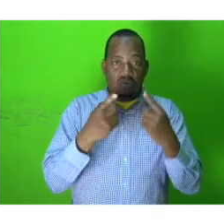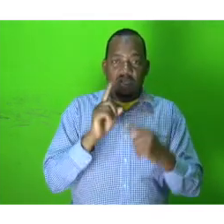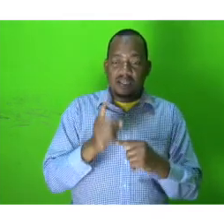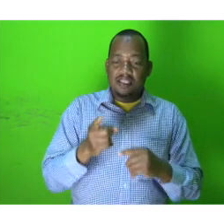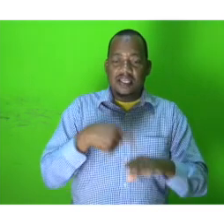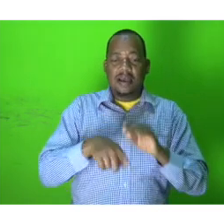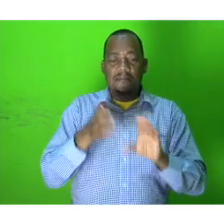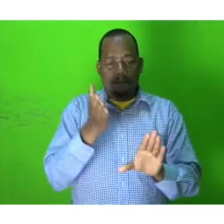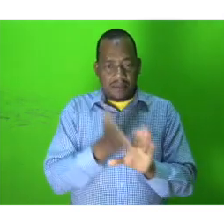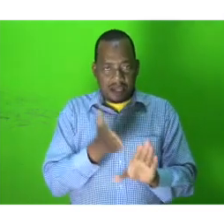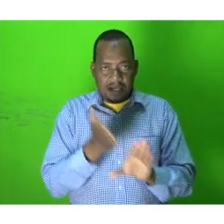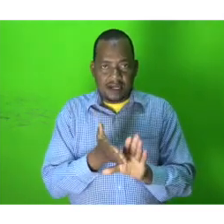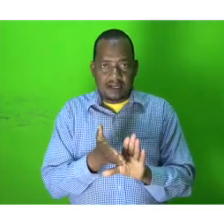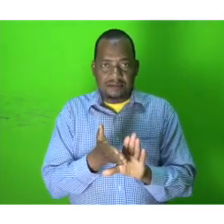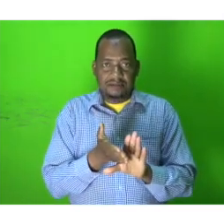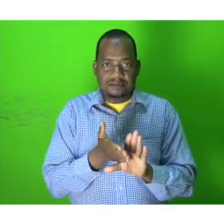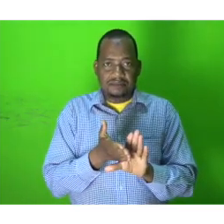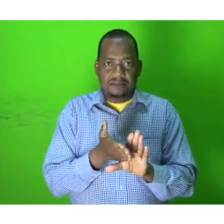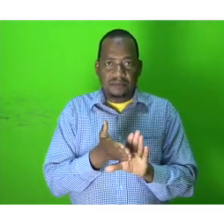shown